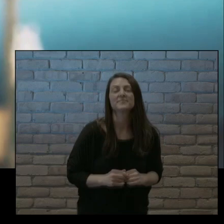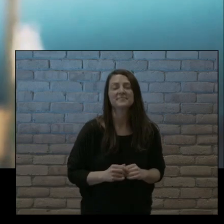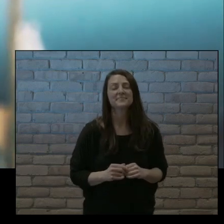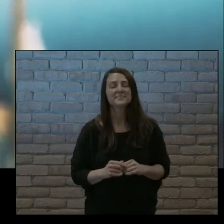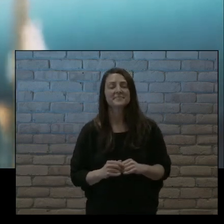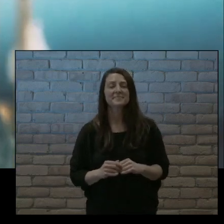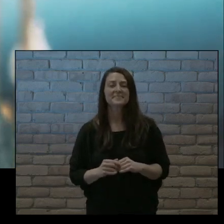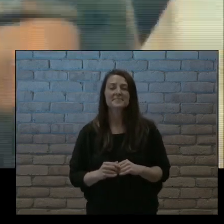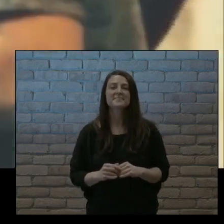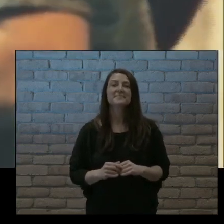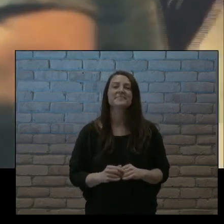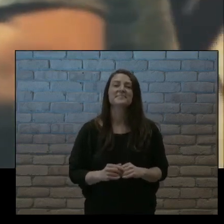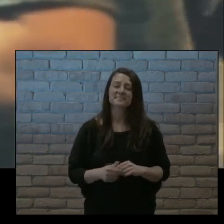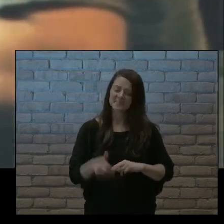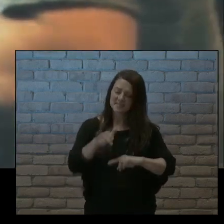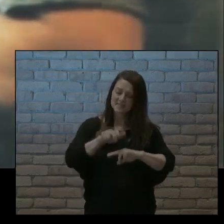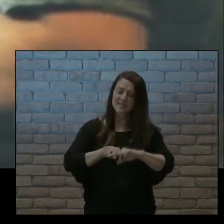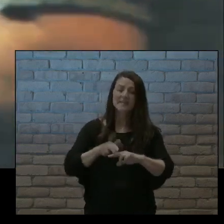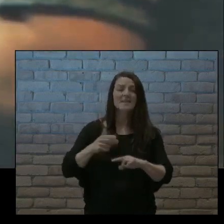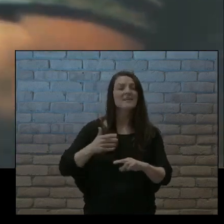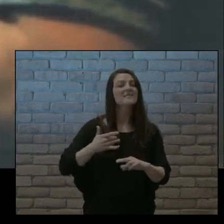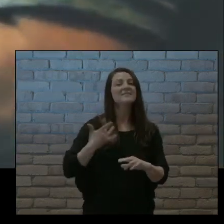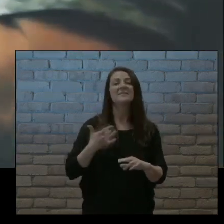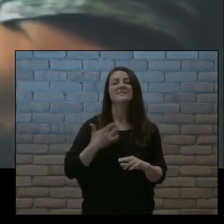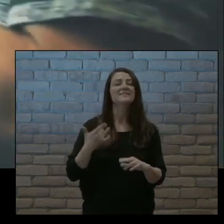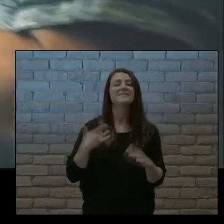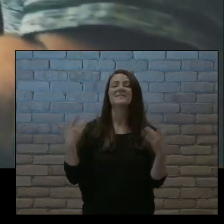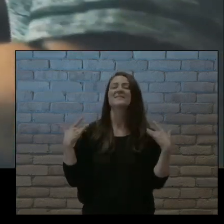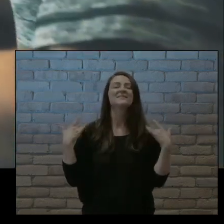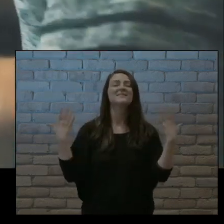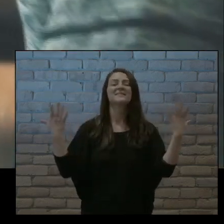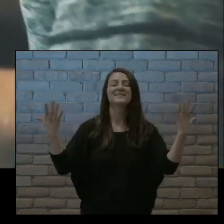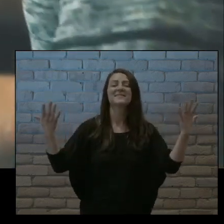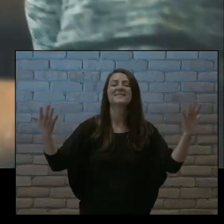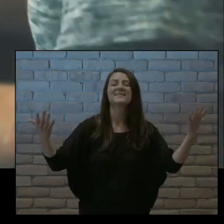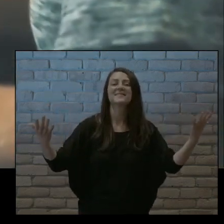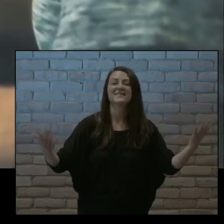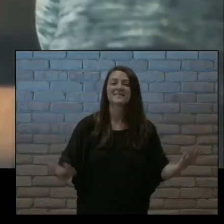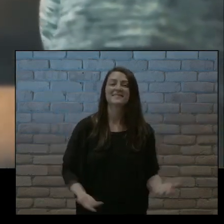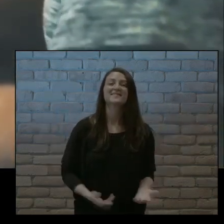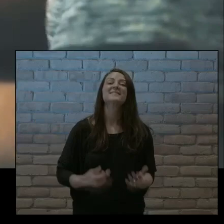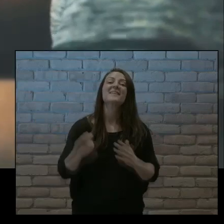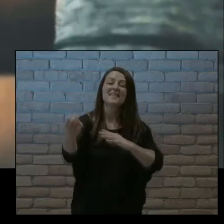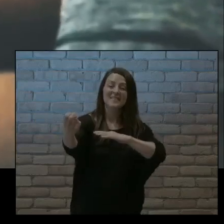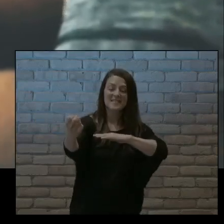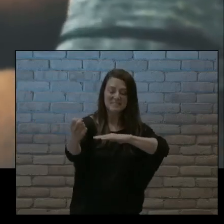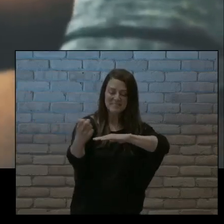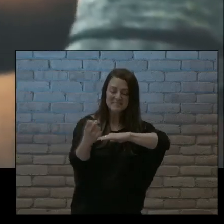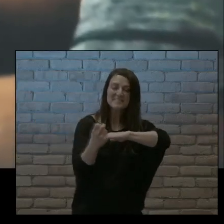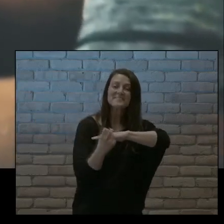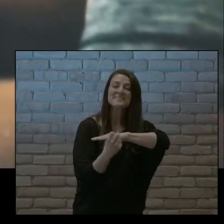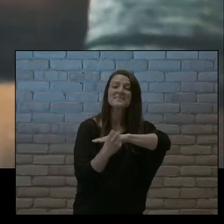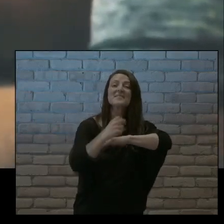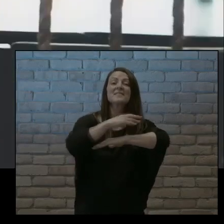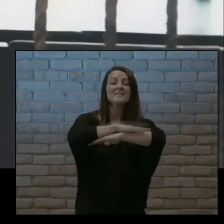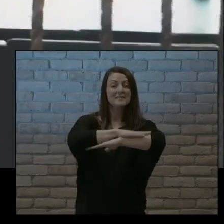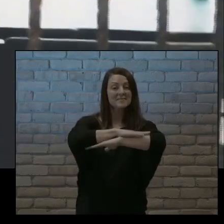Savior. Sit down and be set free. Come to